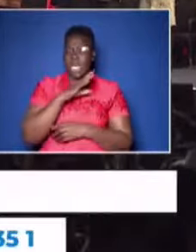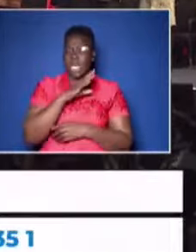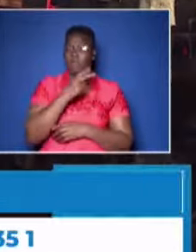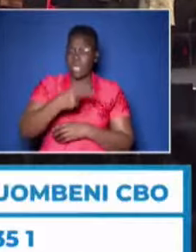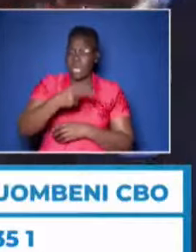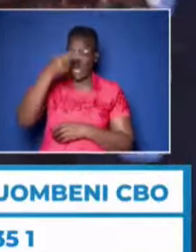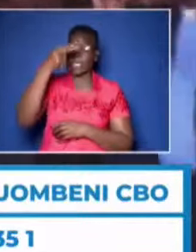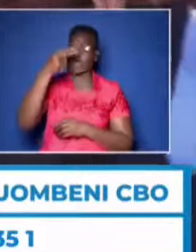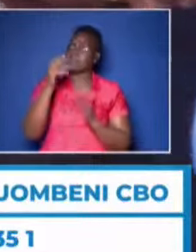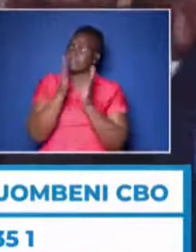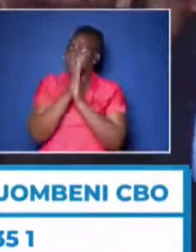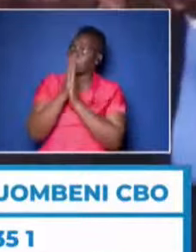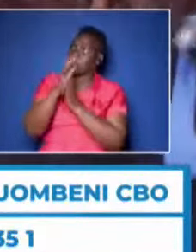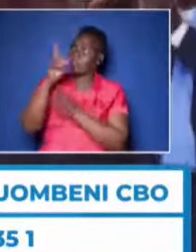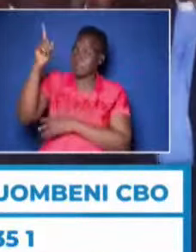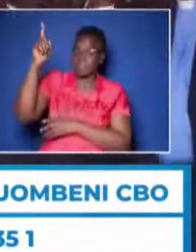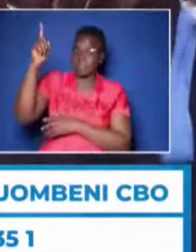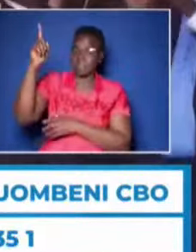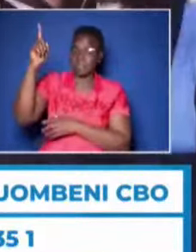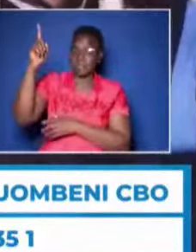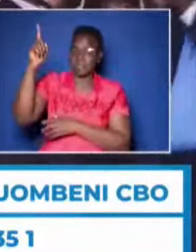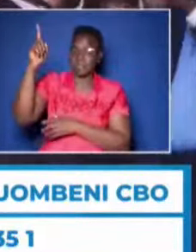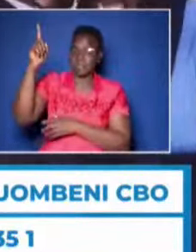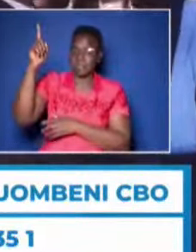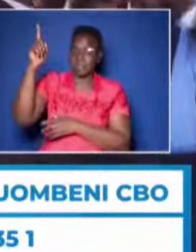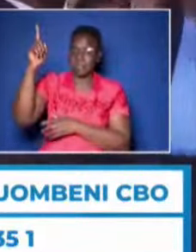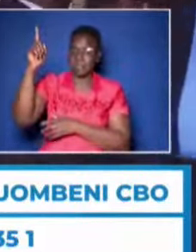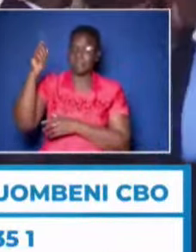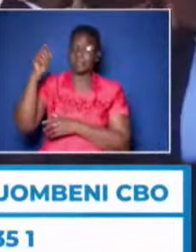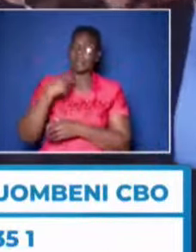himly praise Him